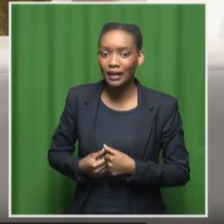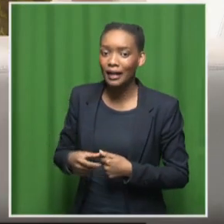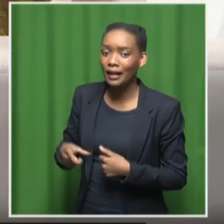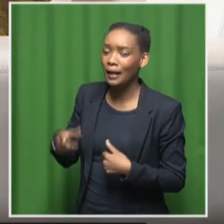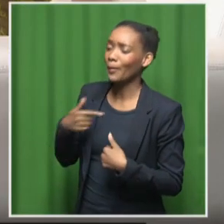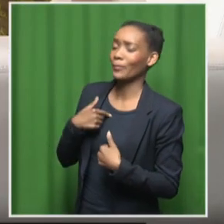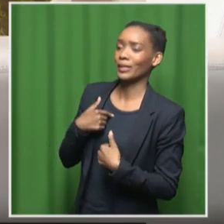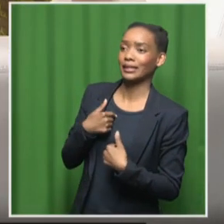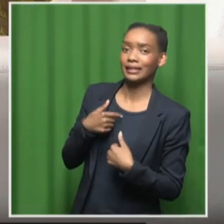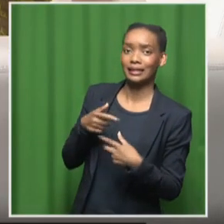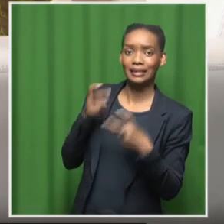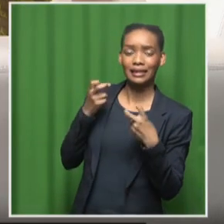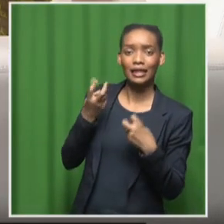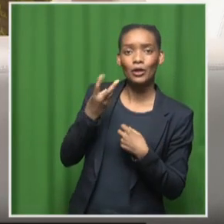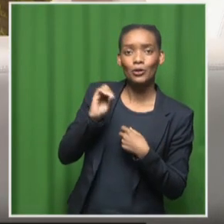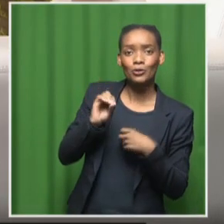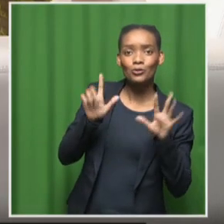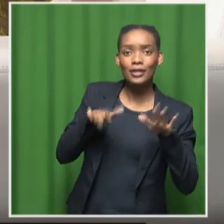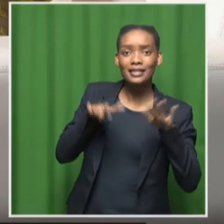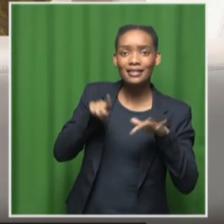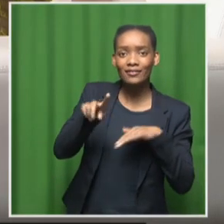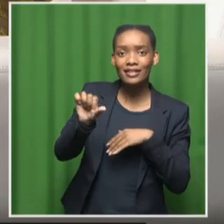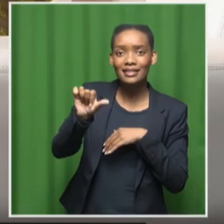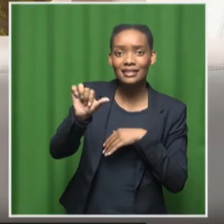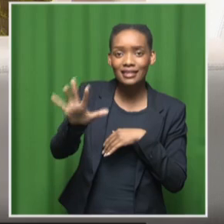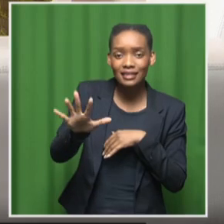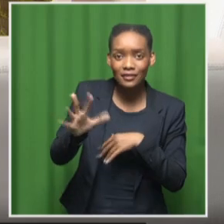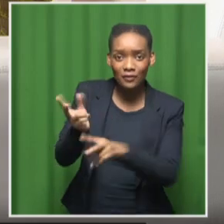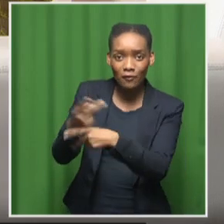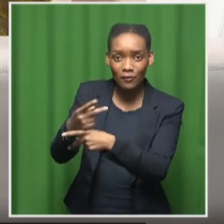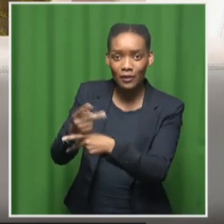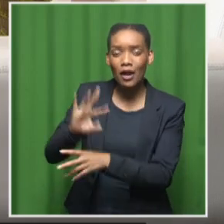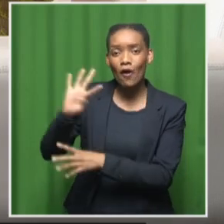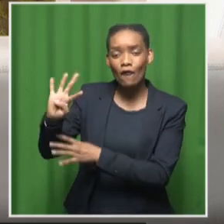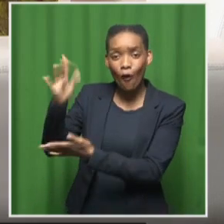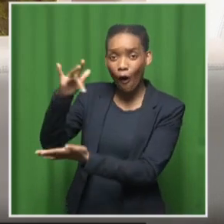at the fact that in 2017 you had 65 productions in 4 hubs.